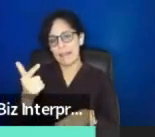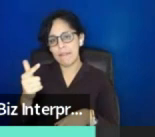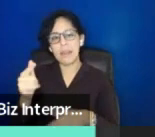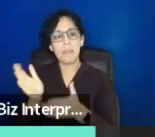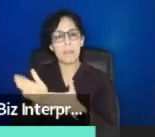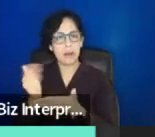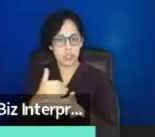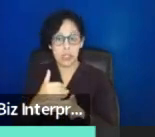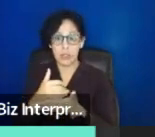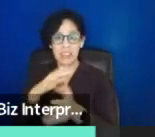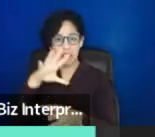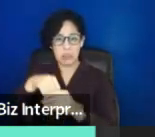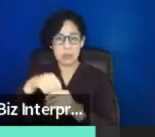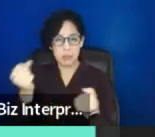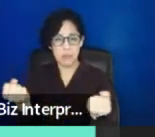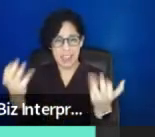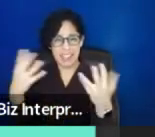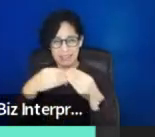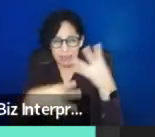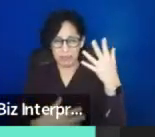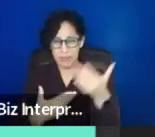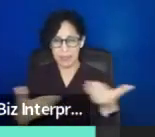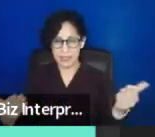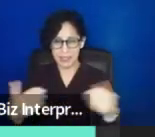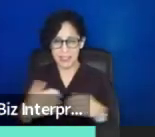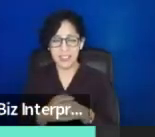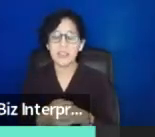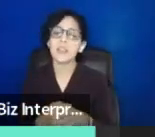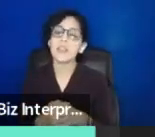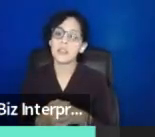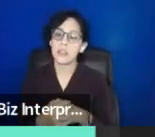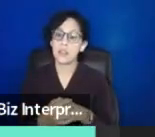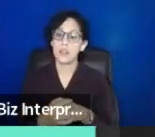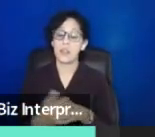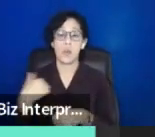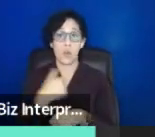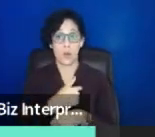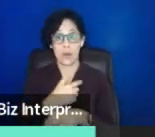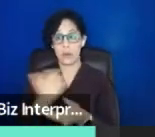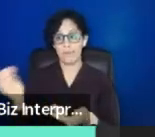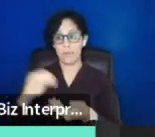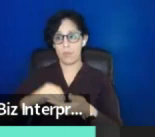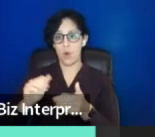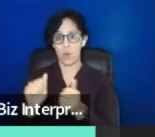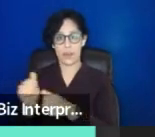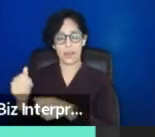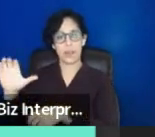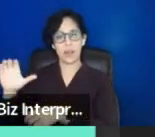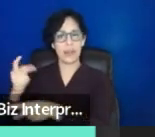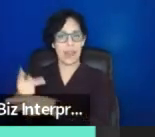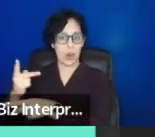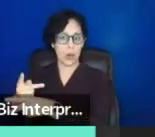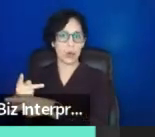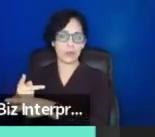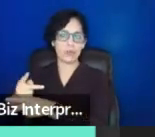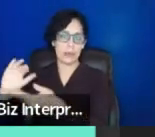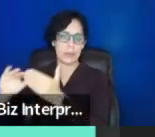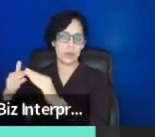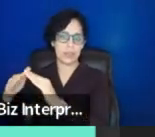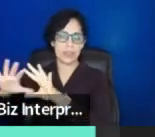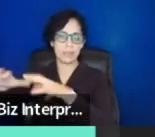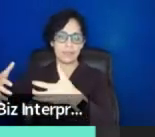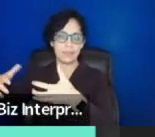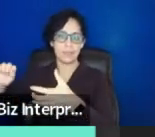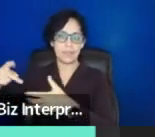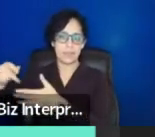things. We're working with our caretaking affinity space and through the other connections that we have with the department, with